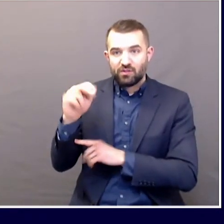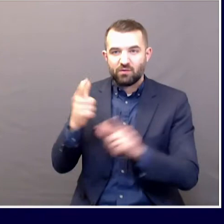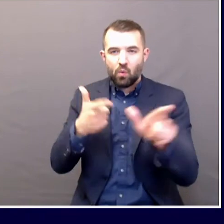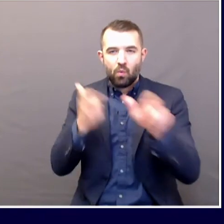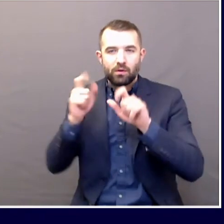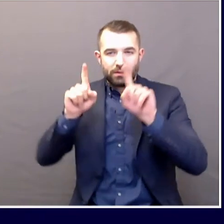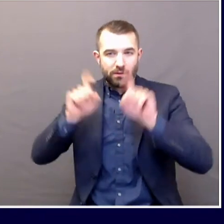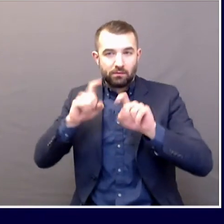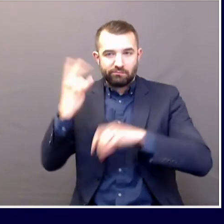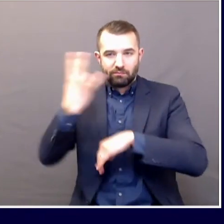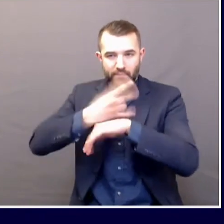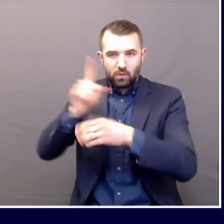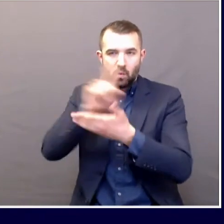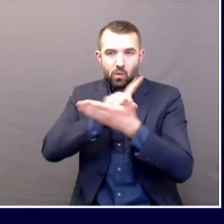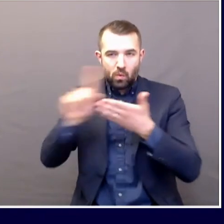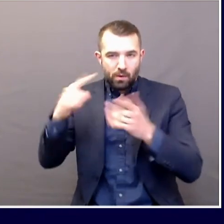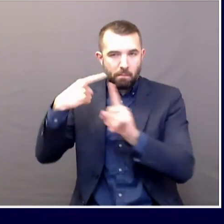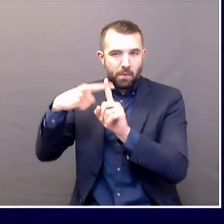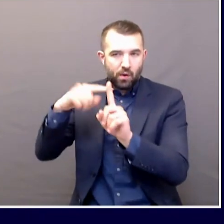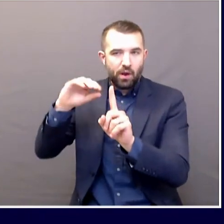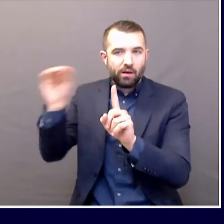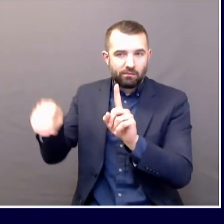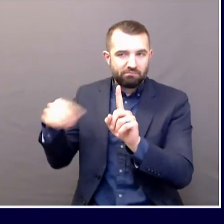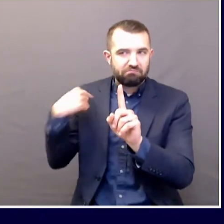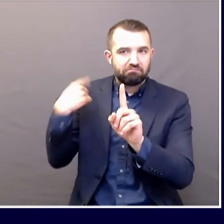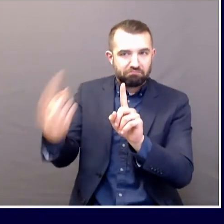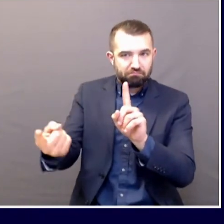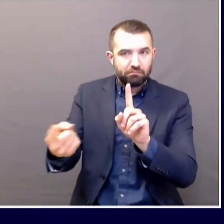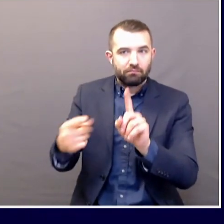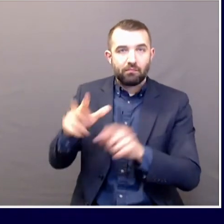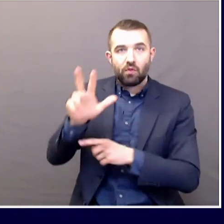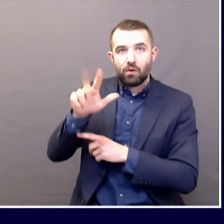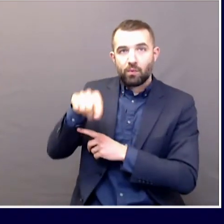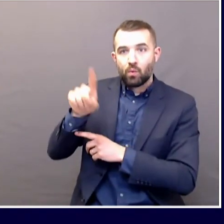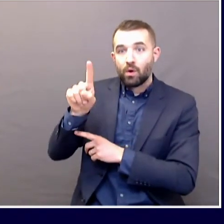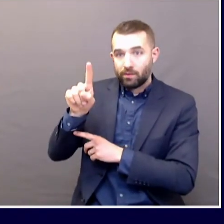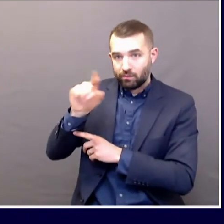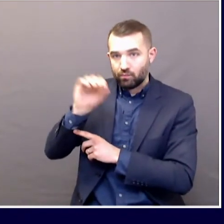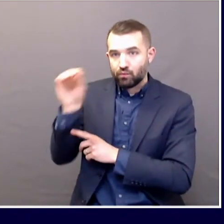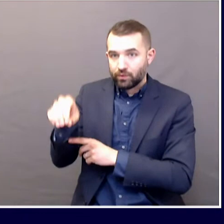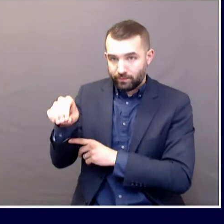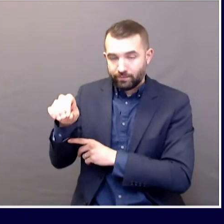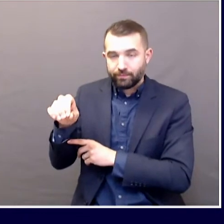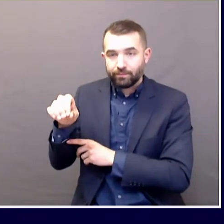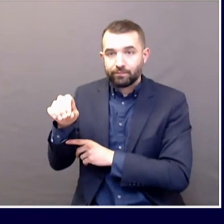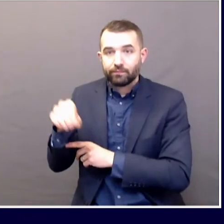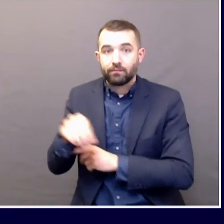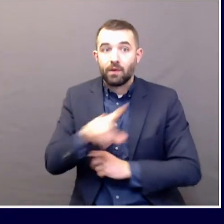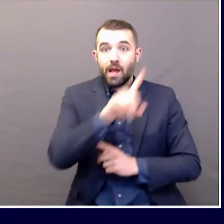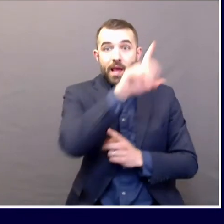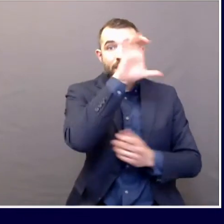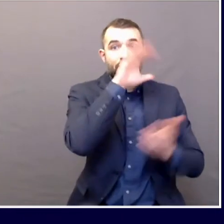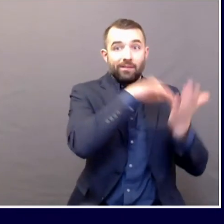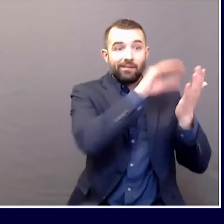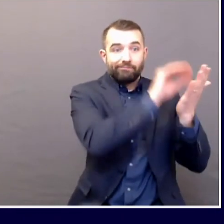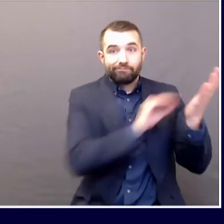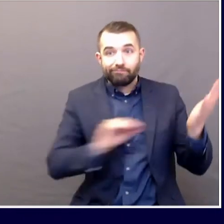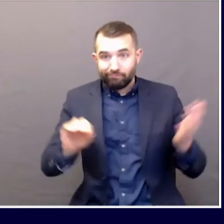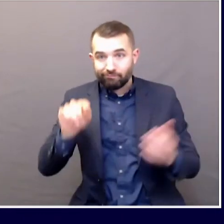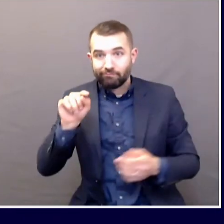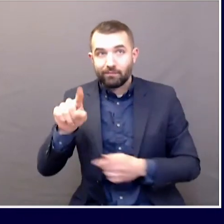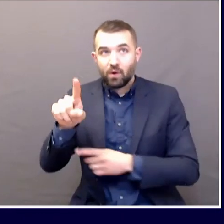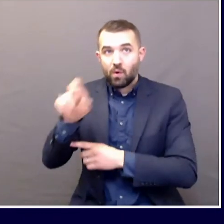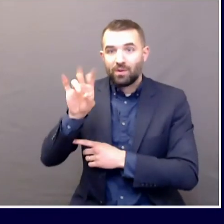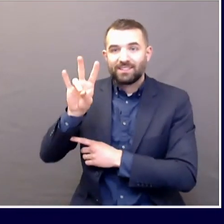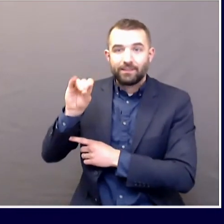test positivity rate now stands at 3.1%, and approximately 170 antigen